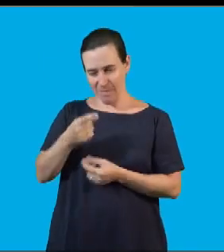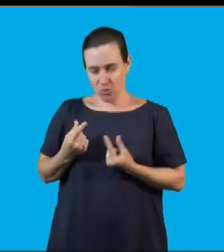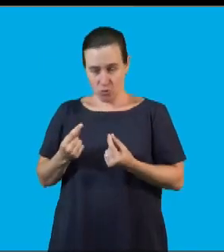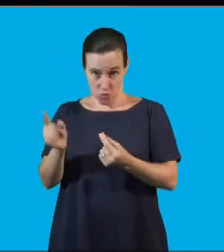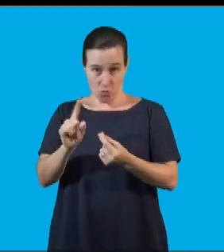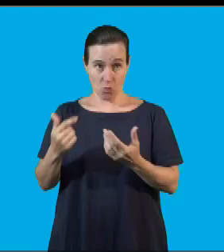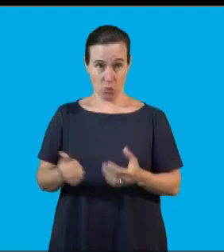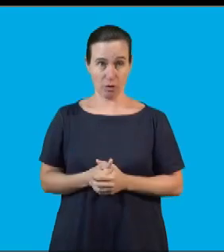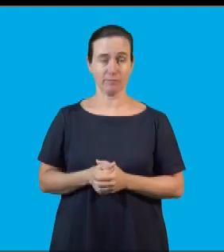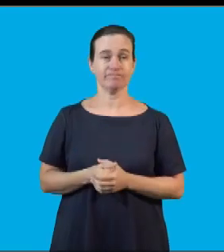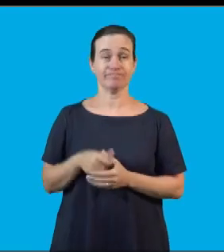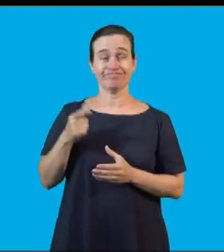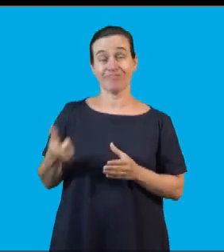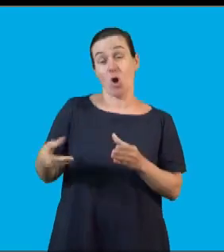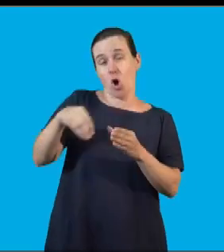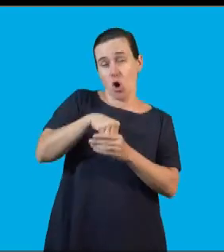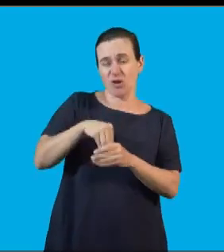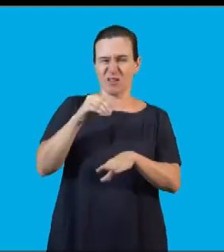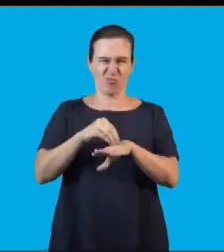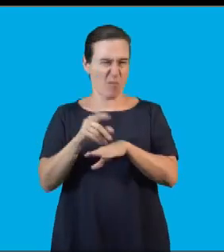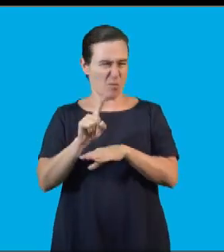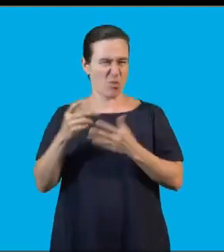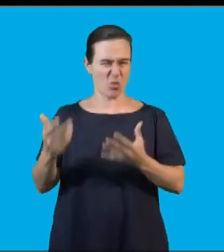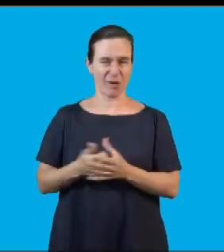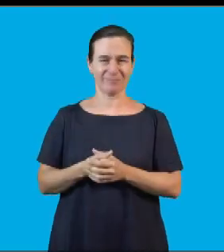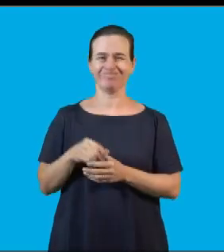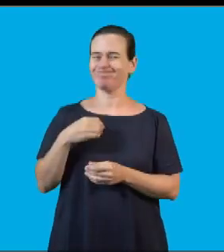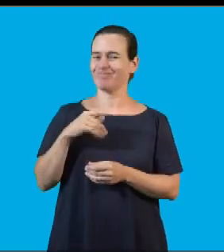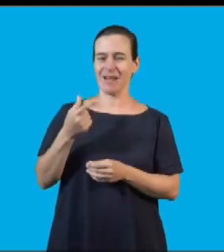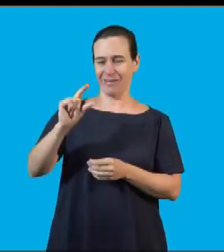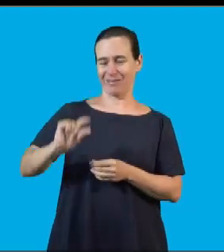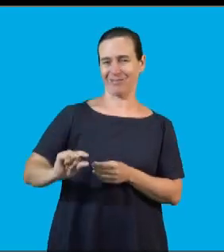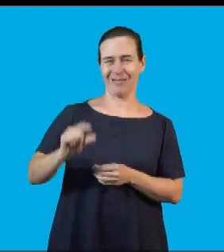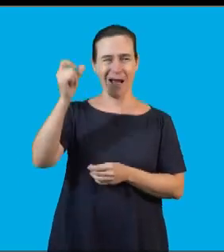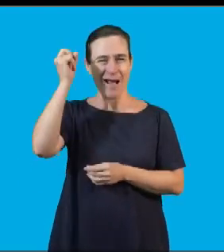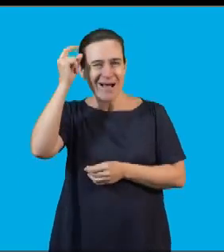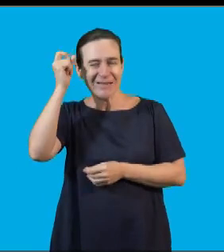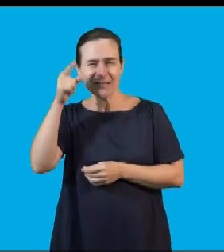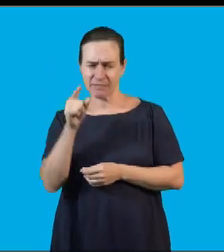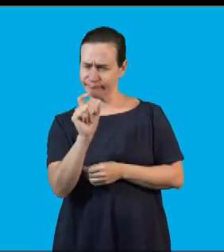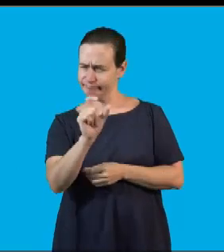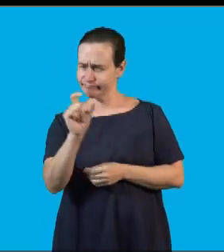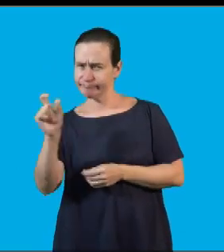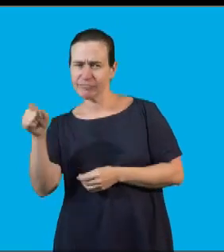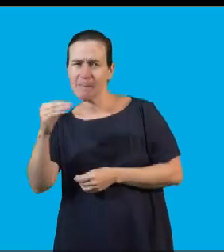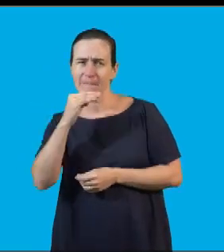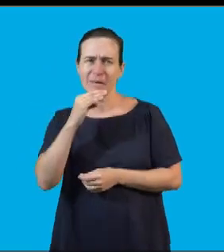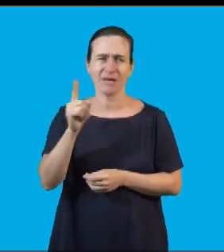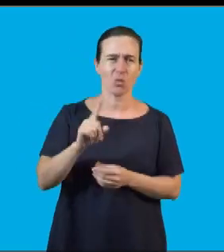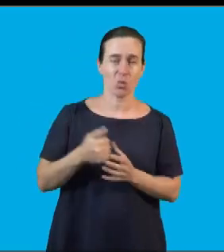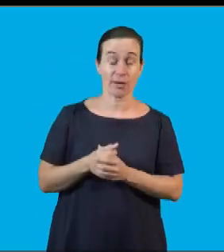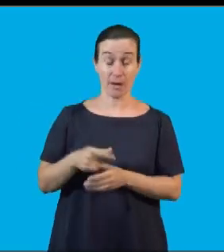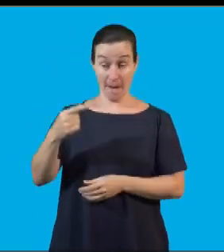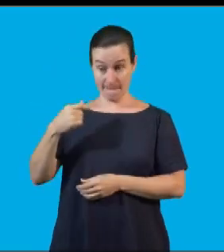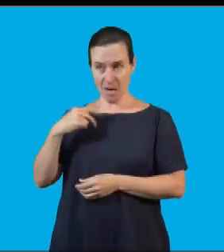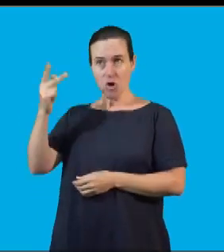each of these. Content problems include the following: the lack of understanding the terminology,